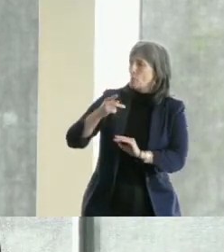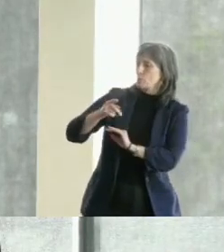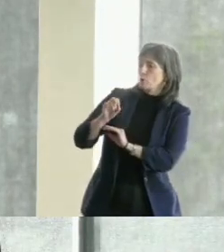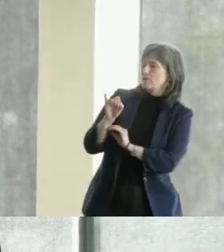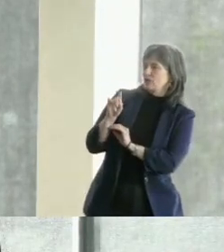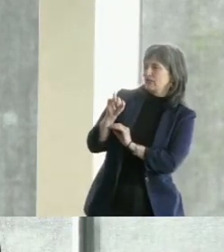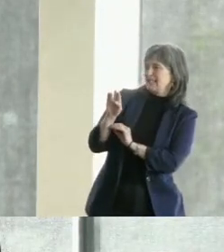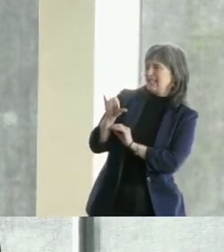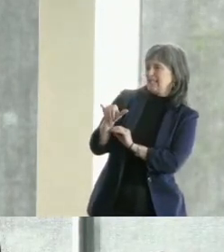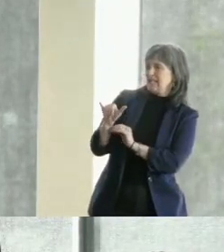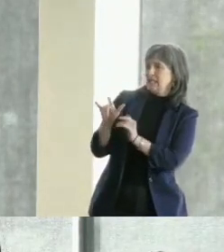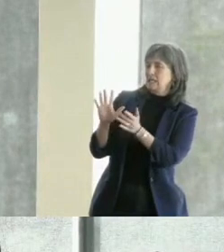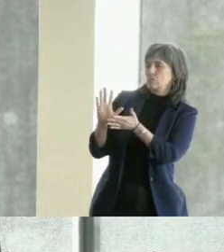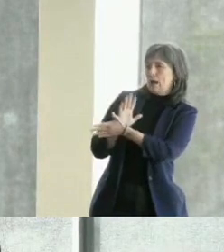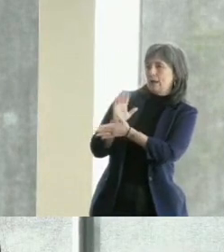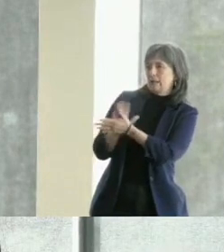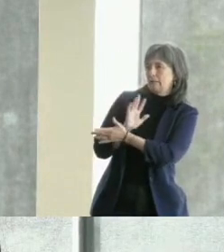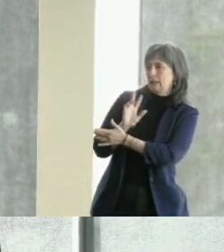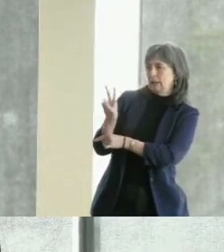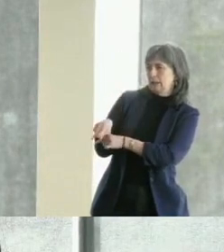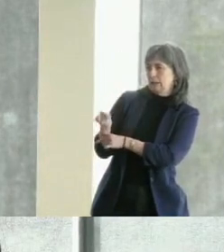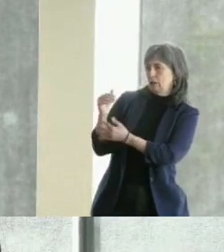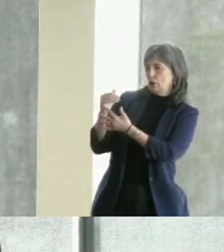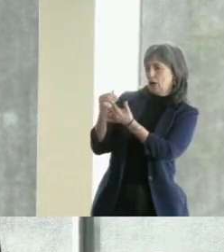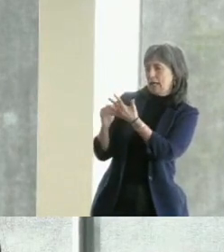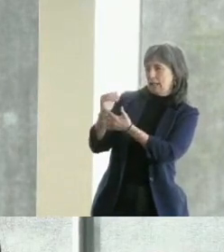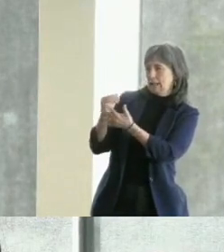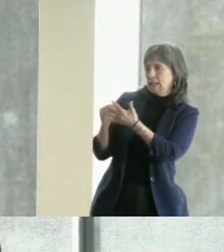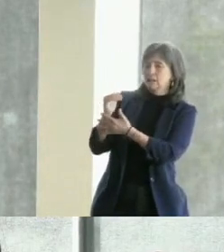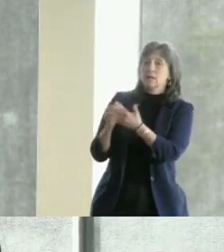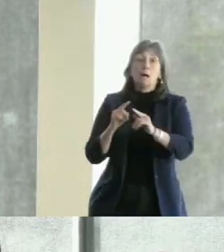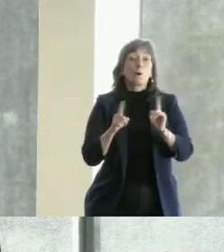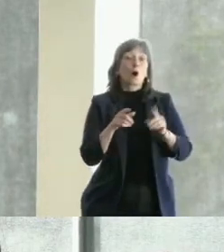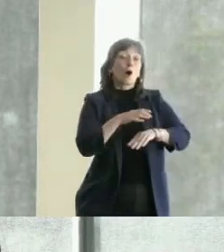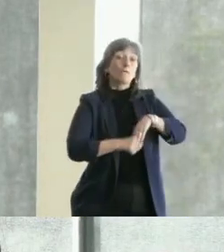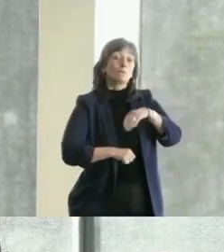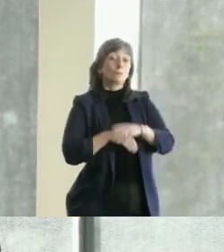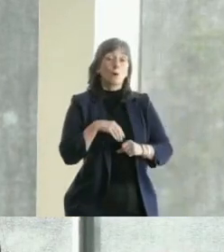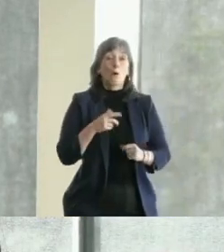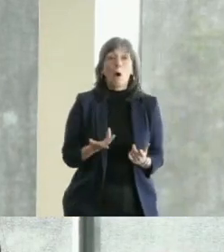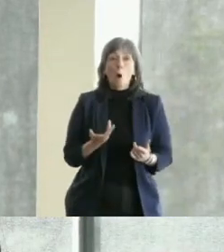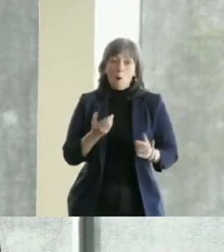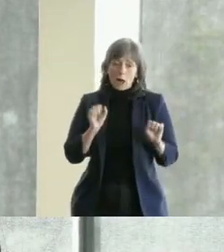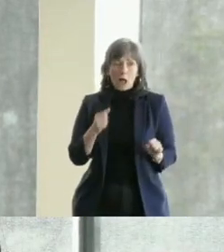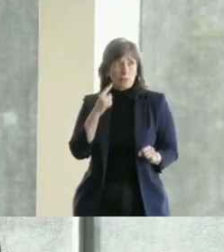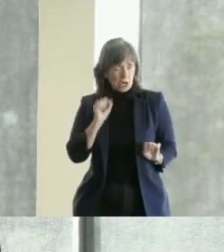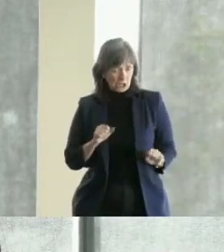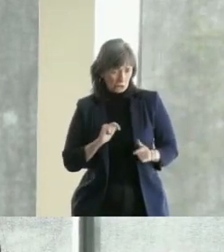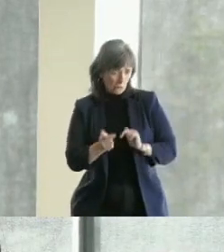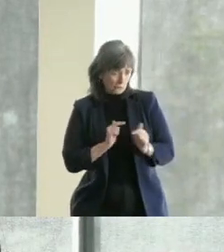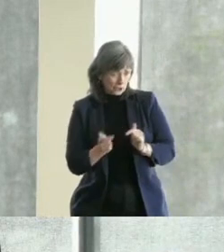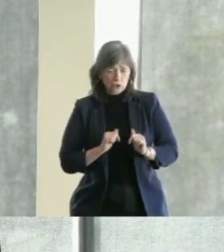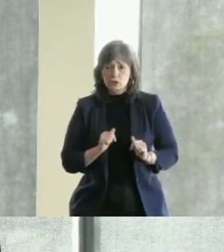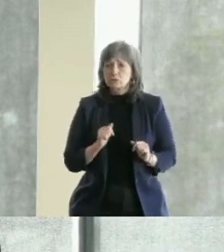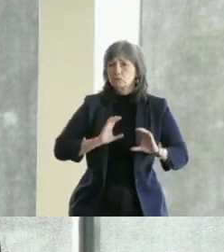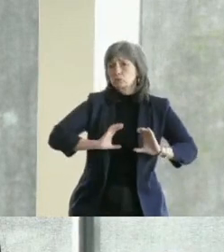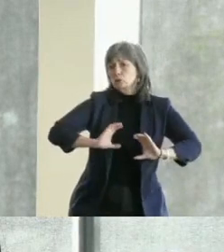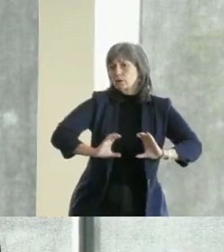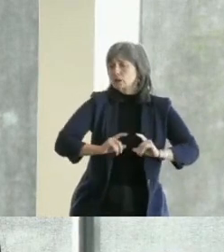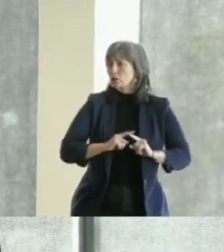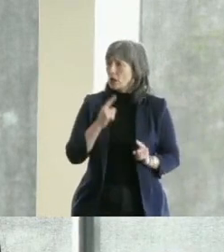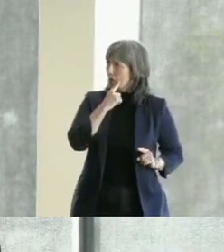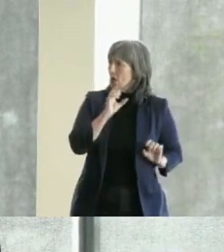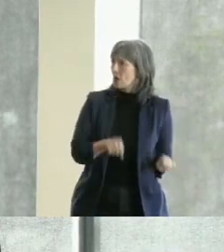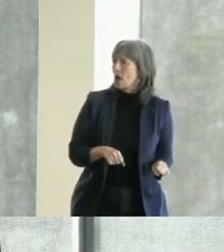like academic and judgmental and graded, versus comfort works on, oh, I think I can do this, and not, can you do